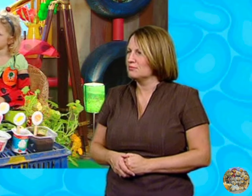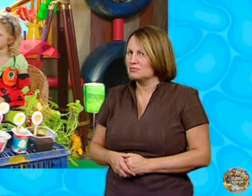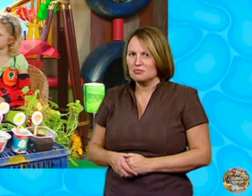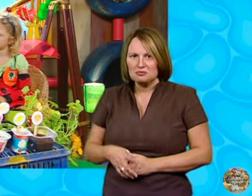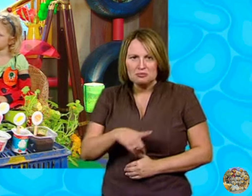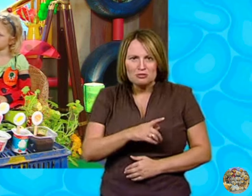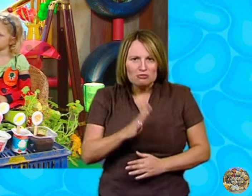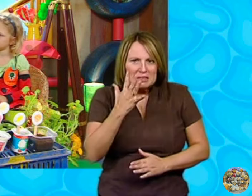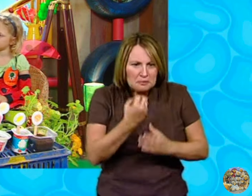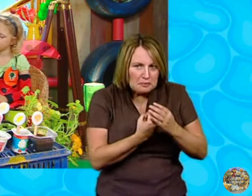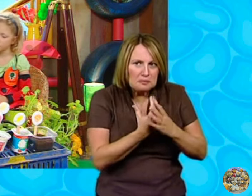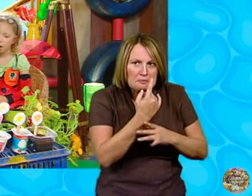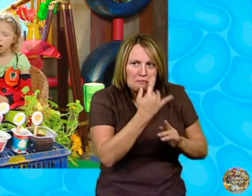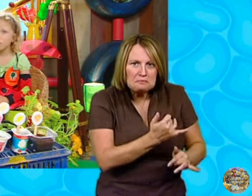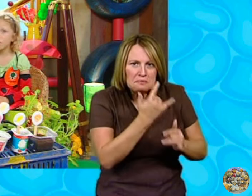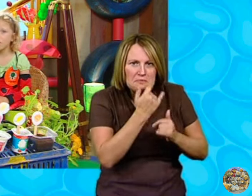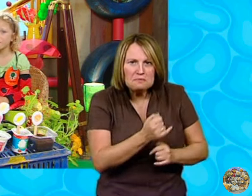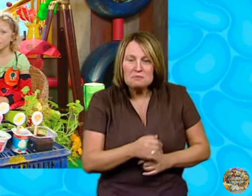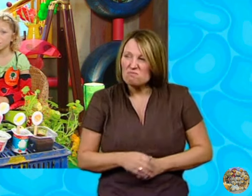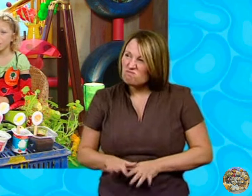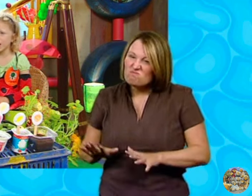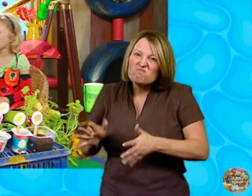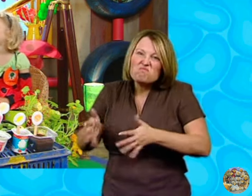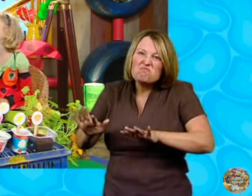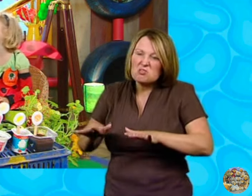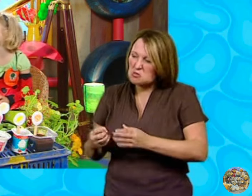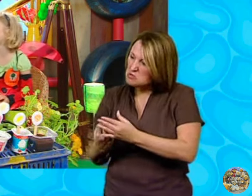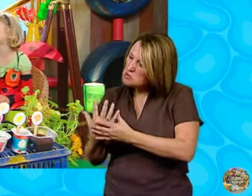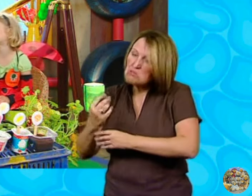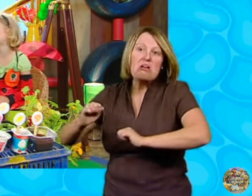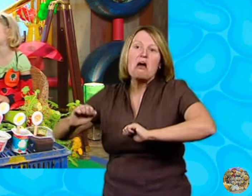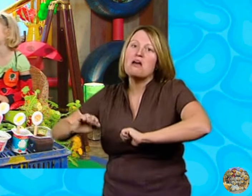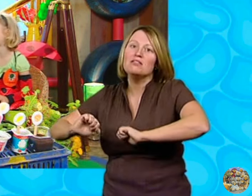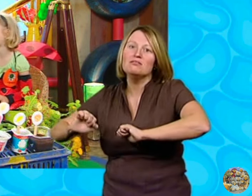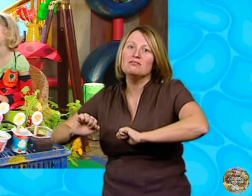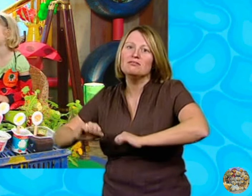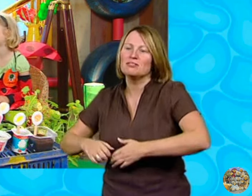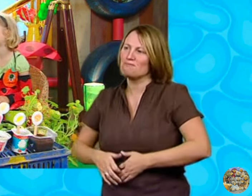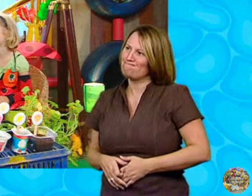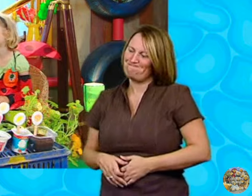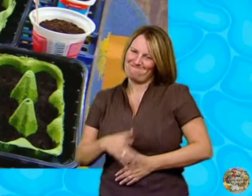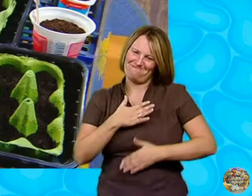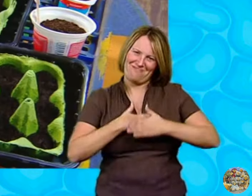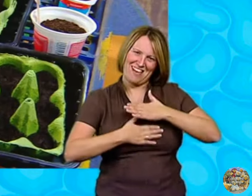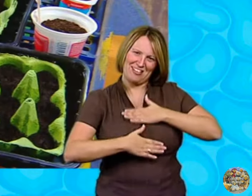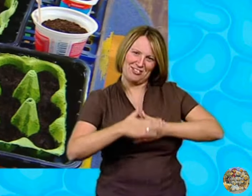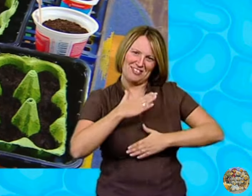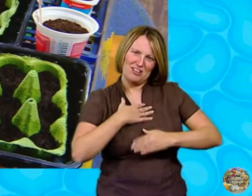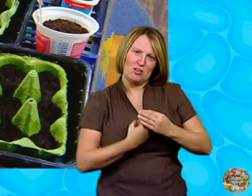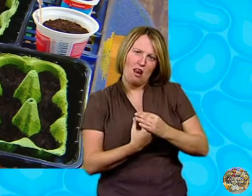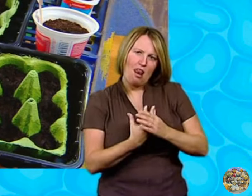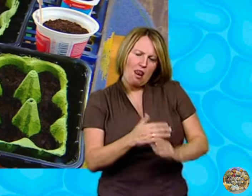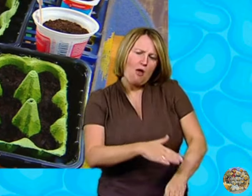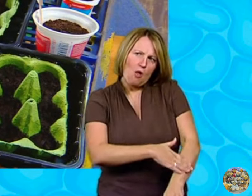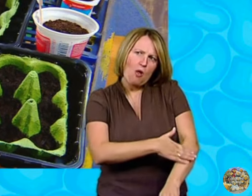How's your tree experiment going, Lily Rose? Not very well. Not one has grown yet. But we do have to be patient because